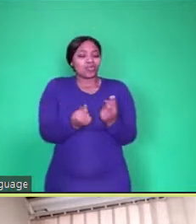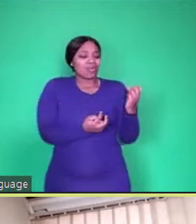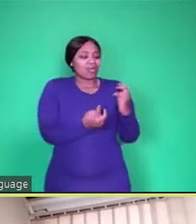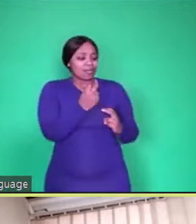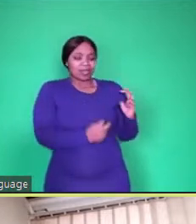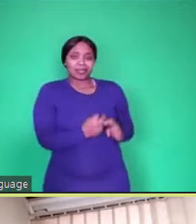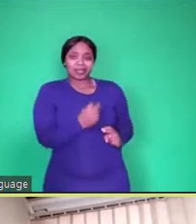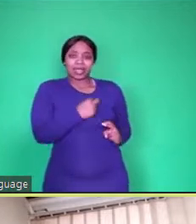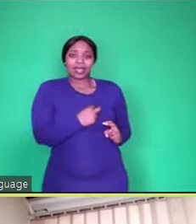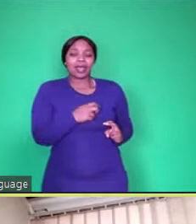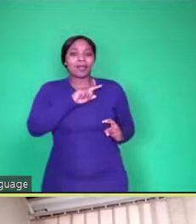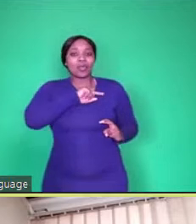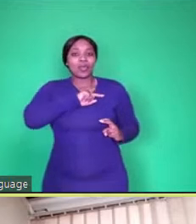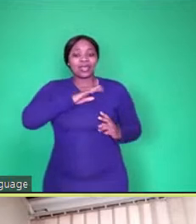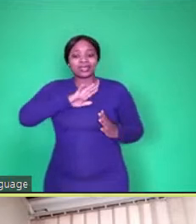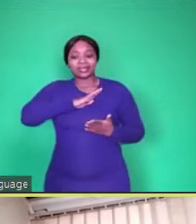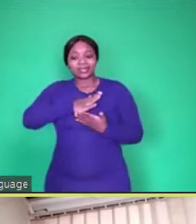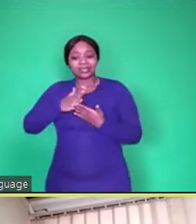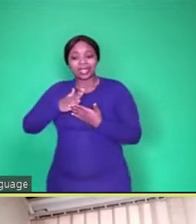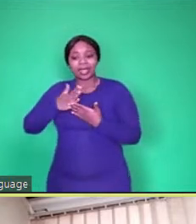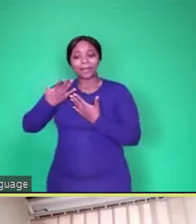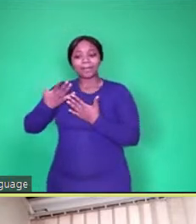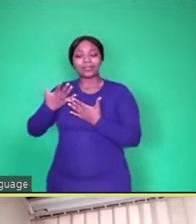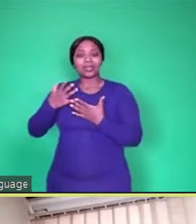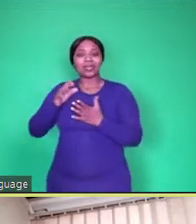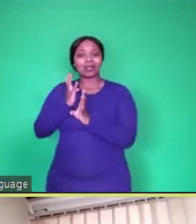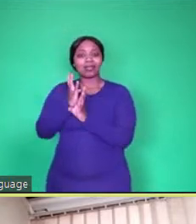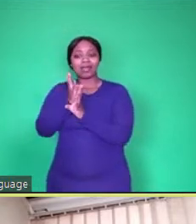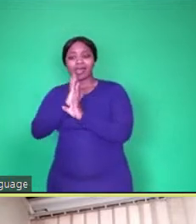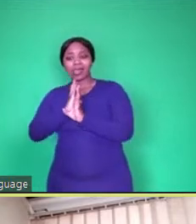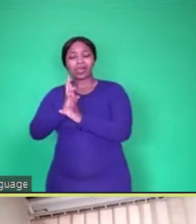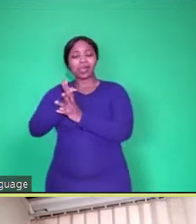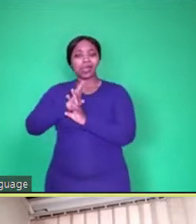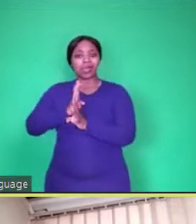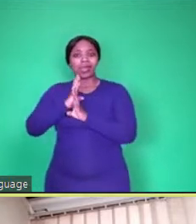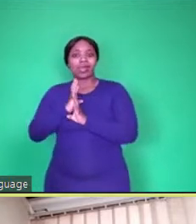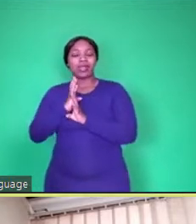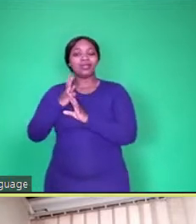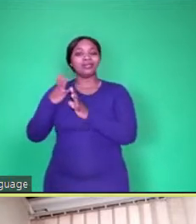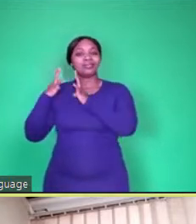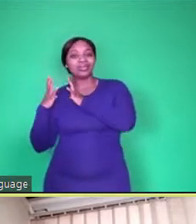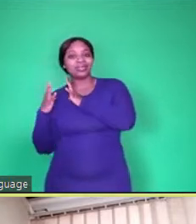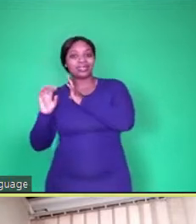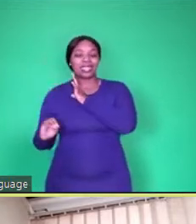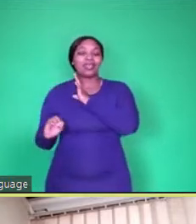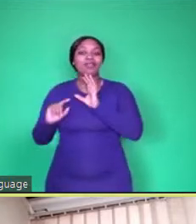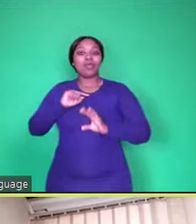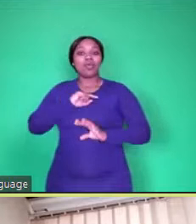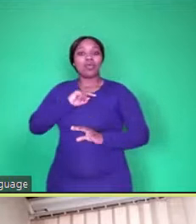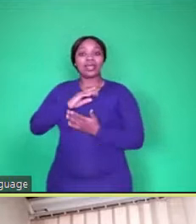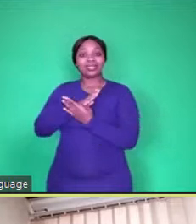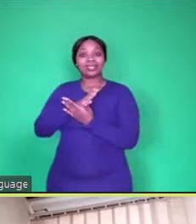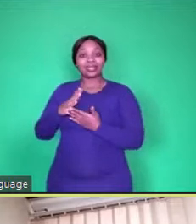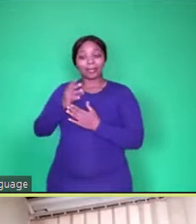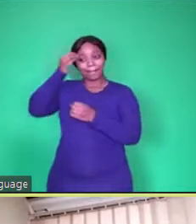is more reflective of the apartheid spatial planning, which some scholars have indicated that much of what has been done